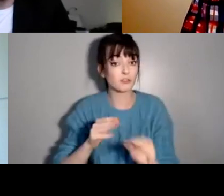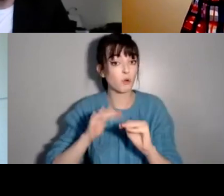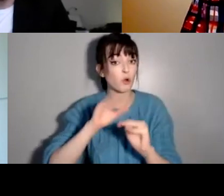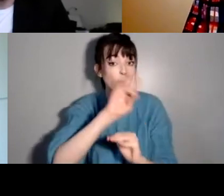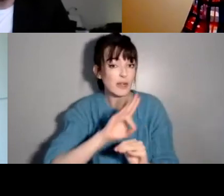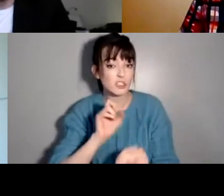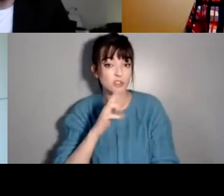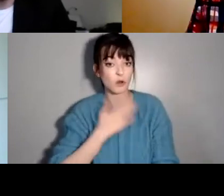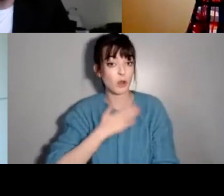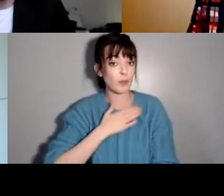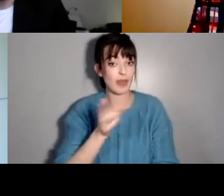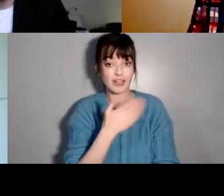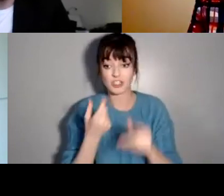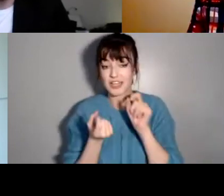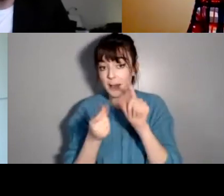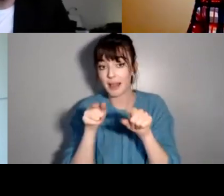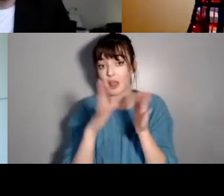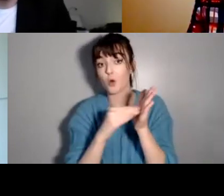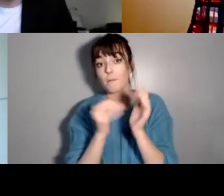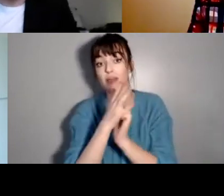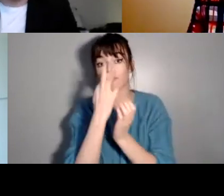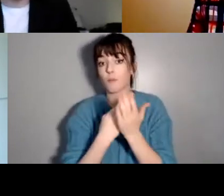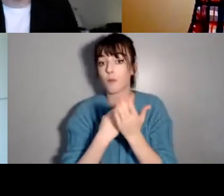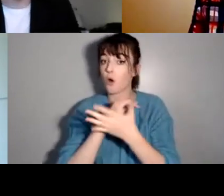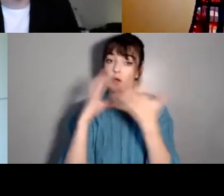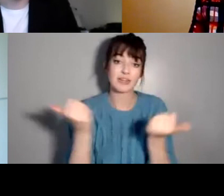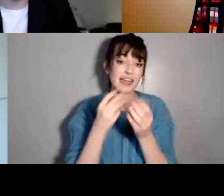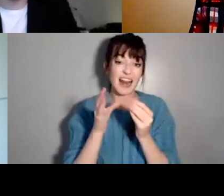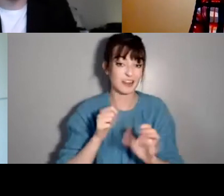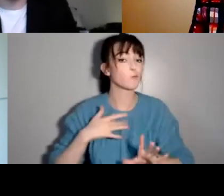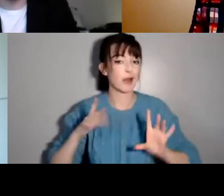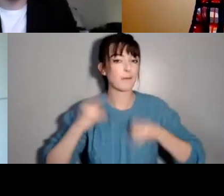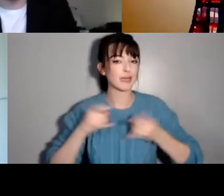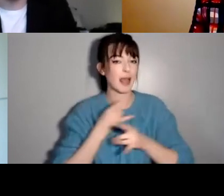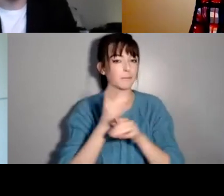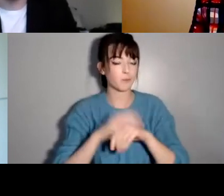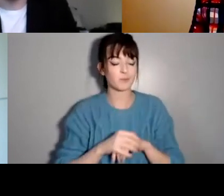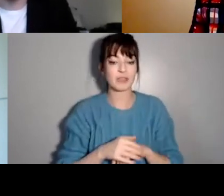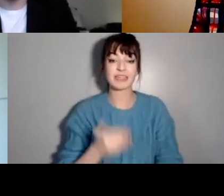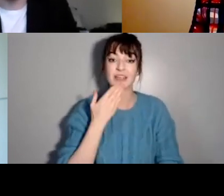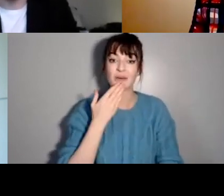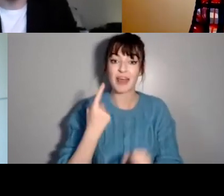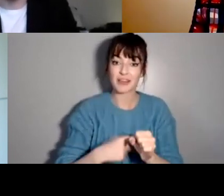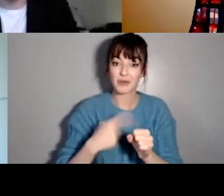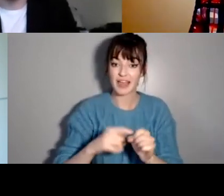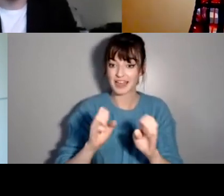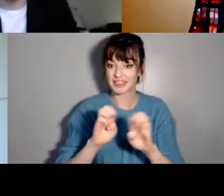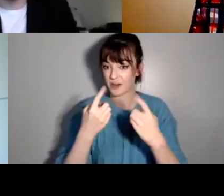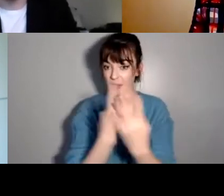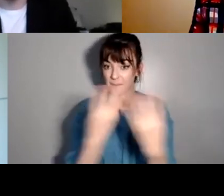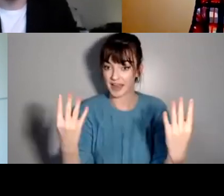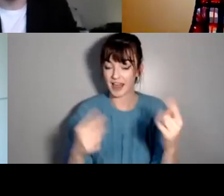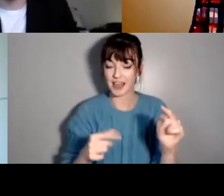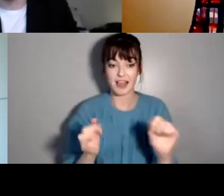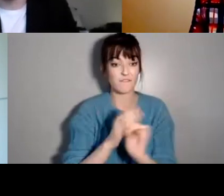like us to send you, email you a copy of the report or anything. We'd be very happy to do that. So thanks again to all the panelists and for